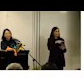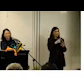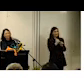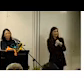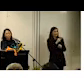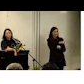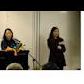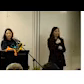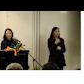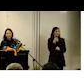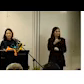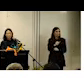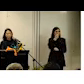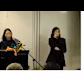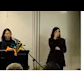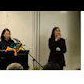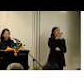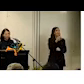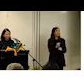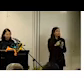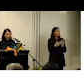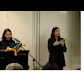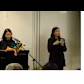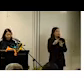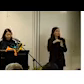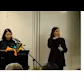called Xenopus lathis, also known as African clawed frog.